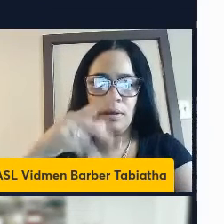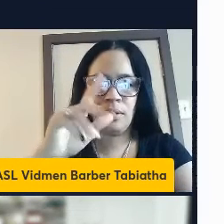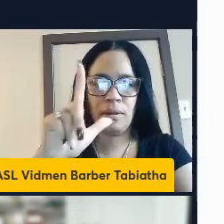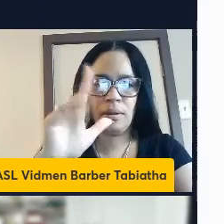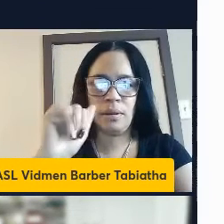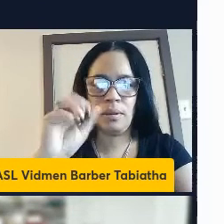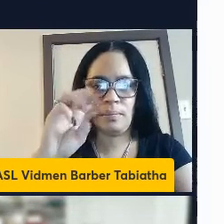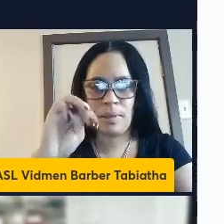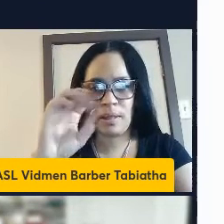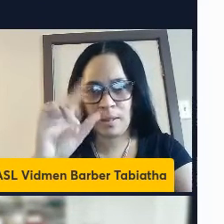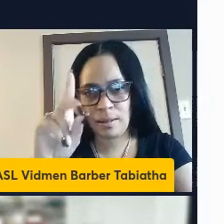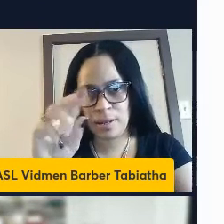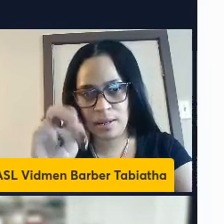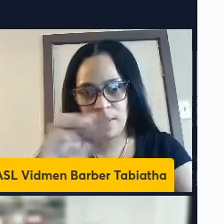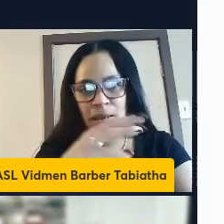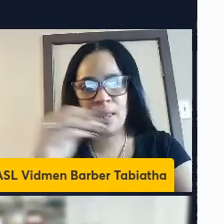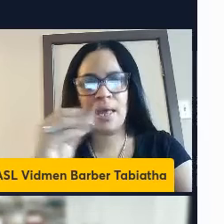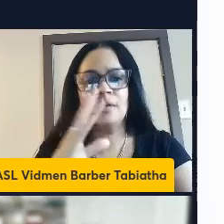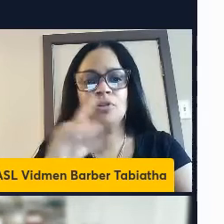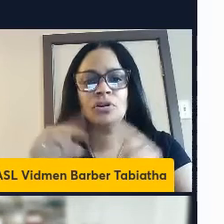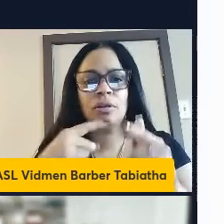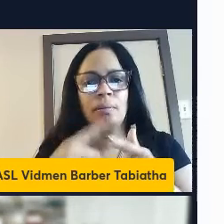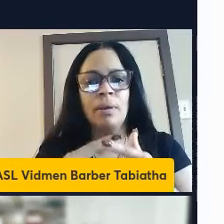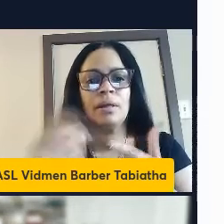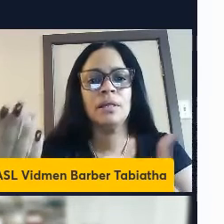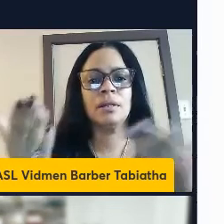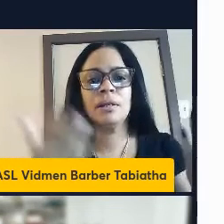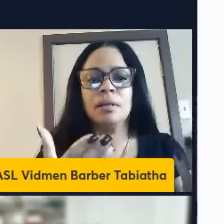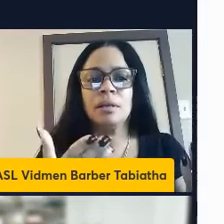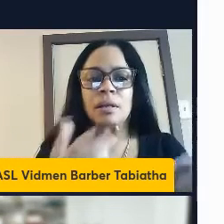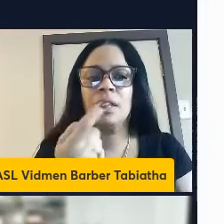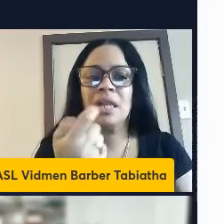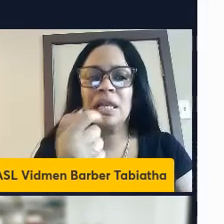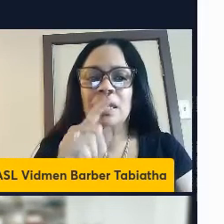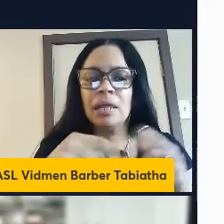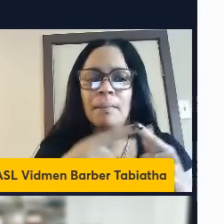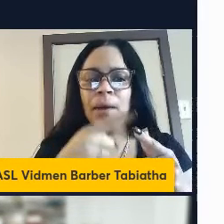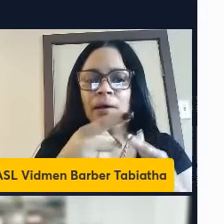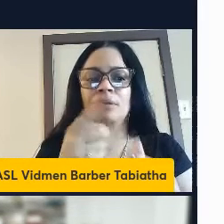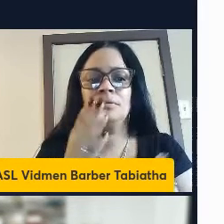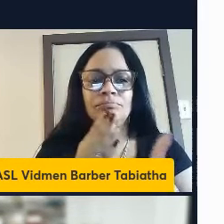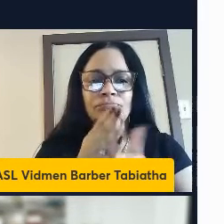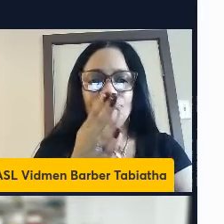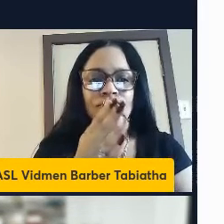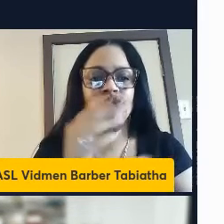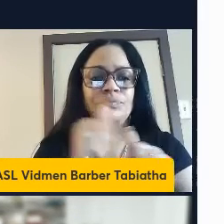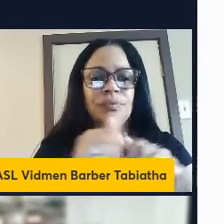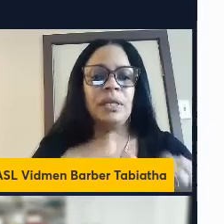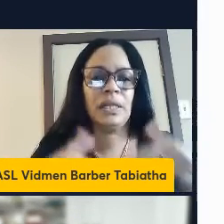malaria. But before I start, I would like to talk a little bit about my journey into immunology.